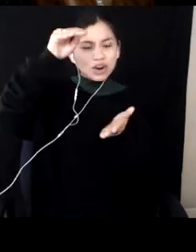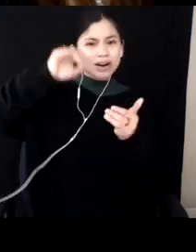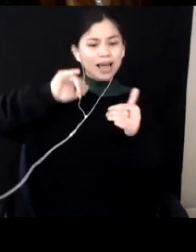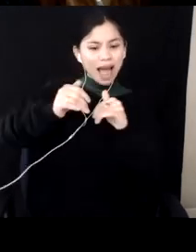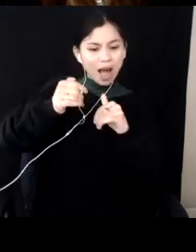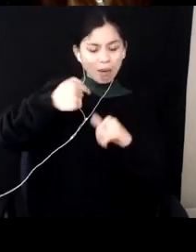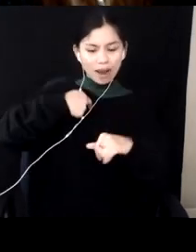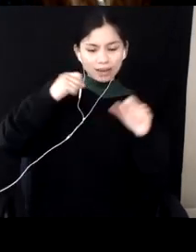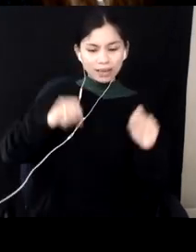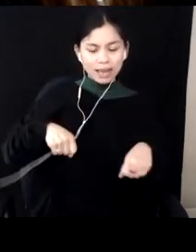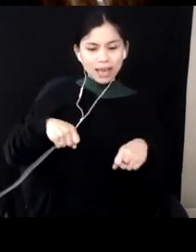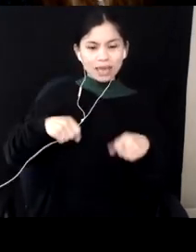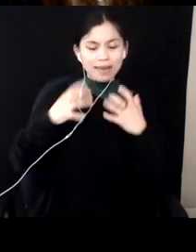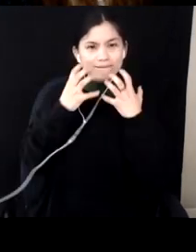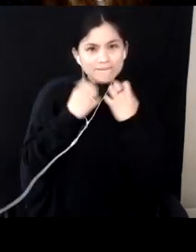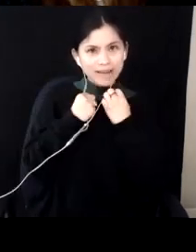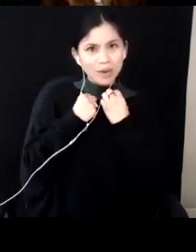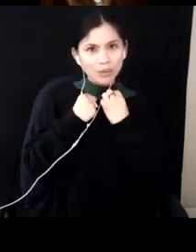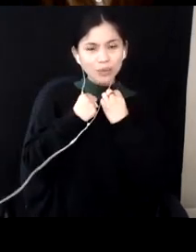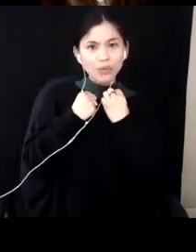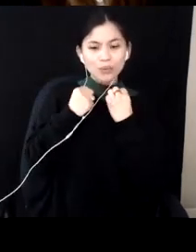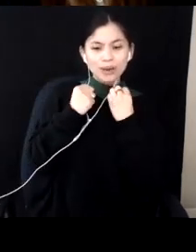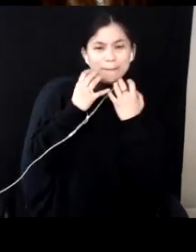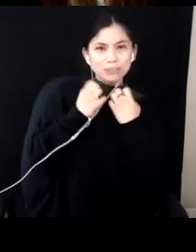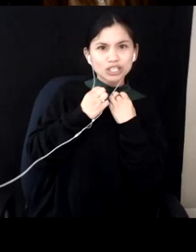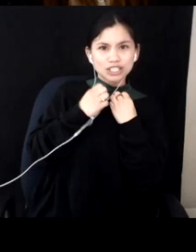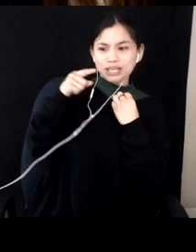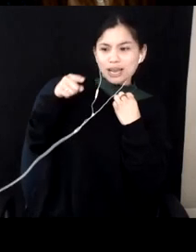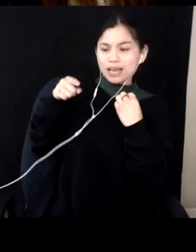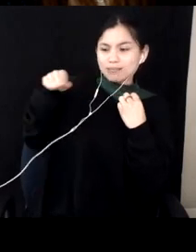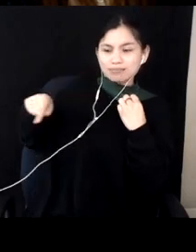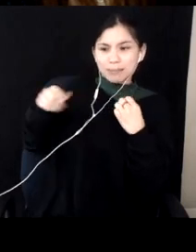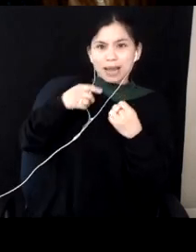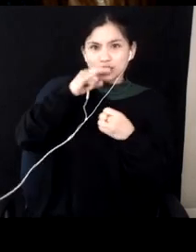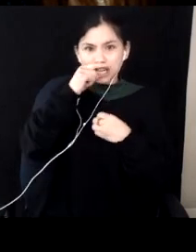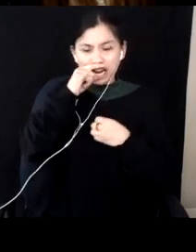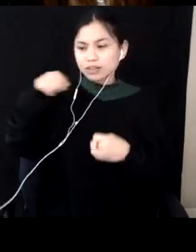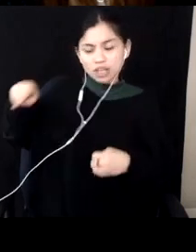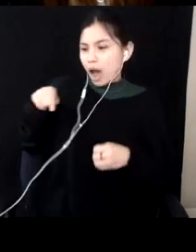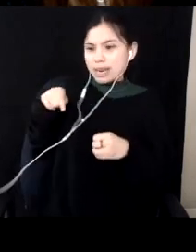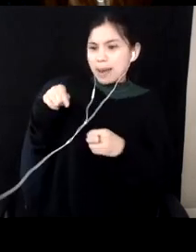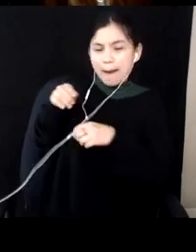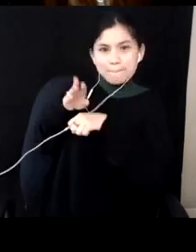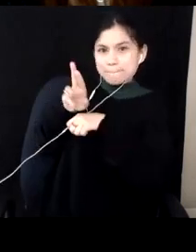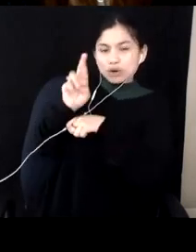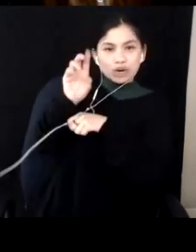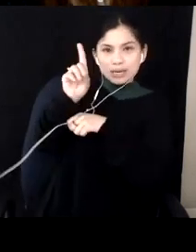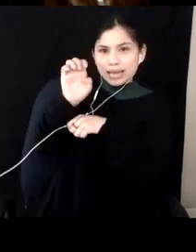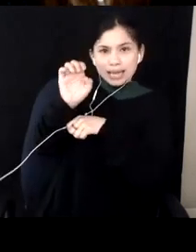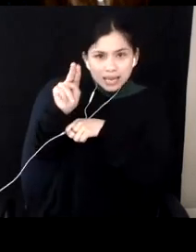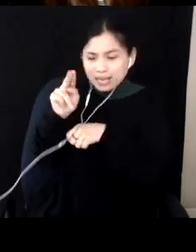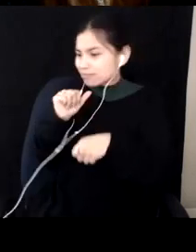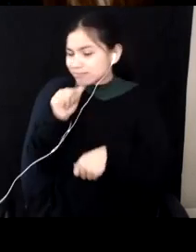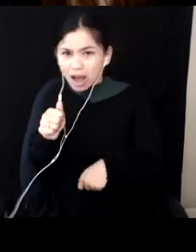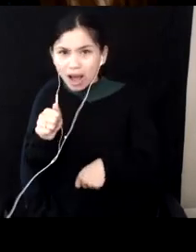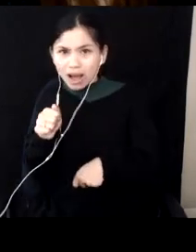appreciate it's not a burden. It's this beautiful gift that you have been given to have such